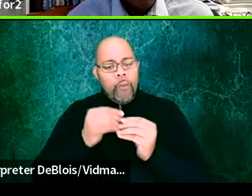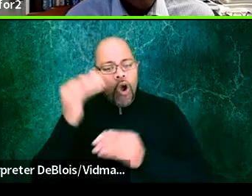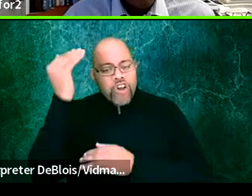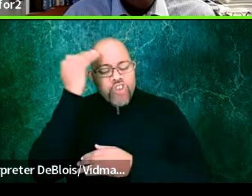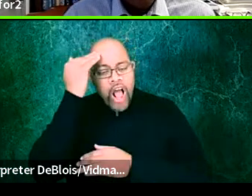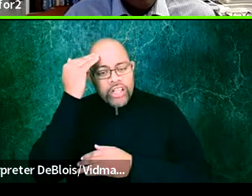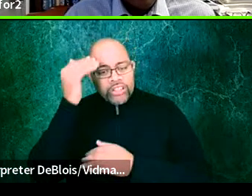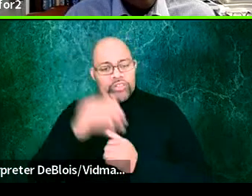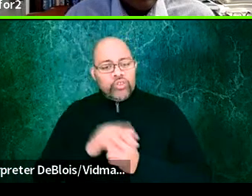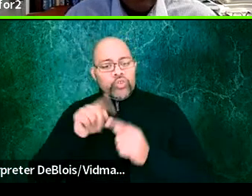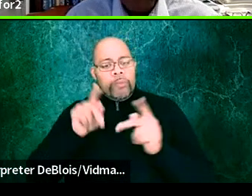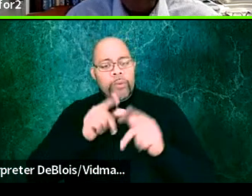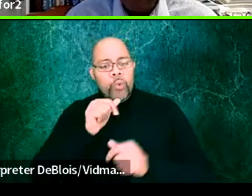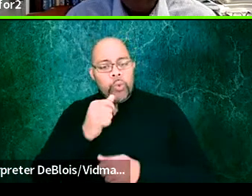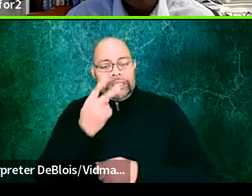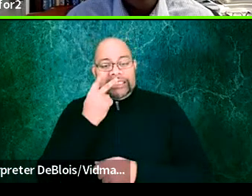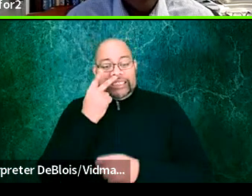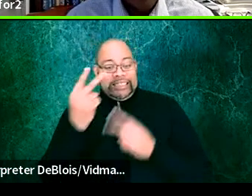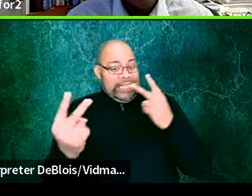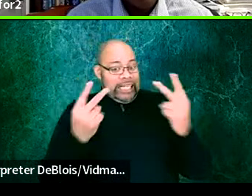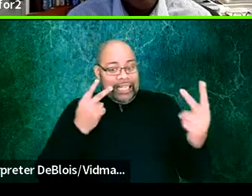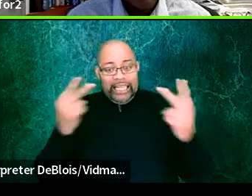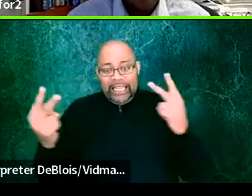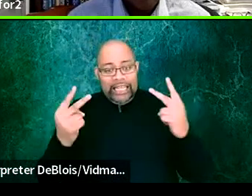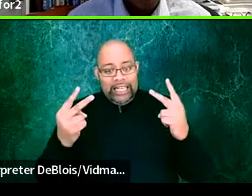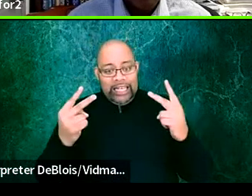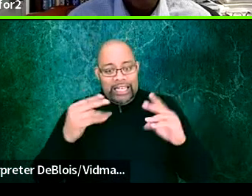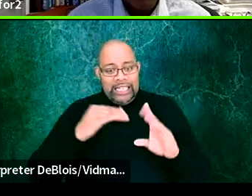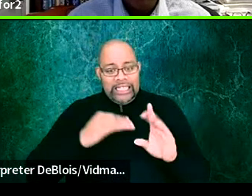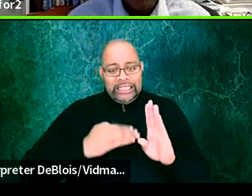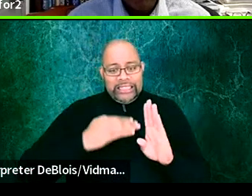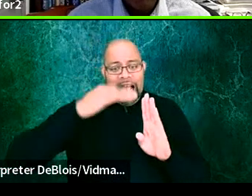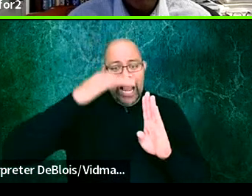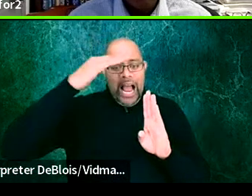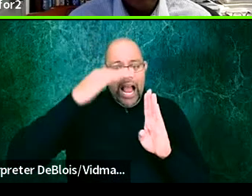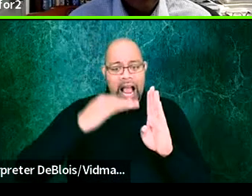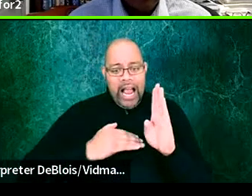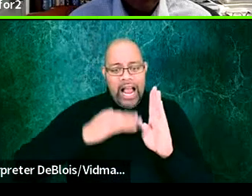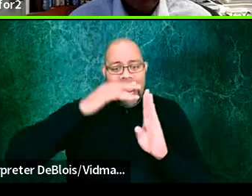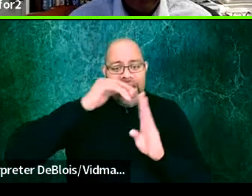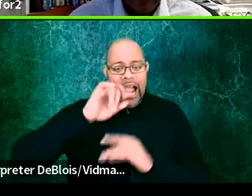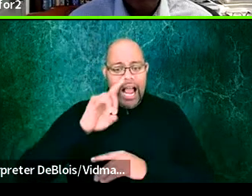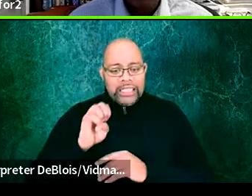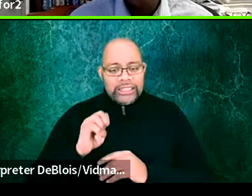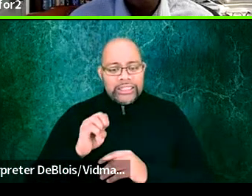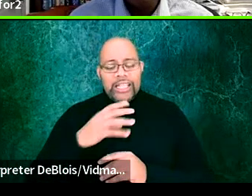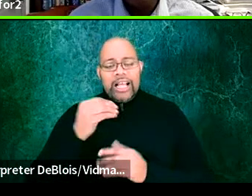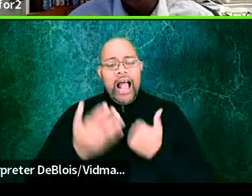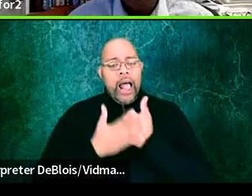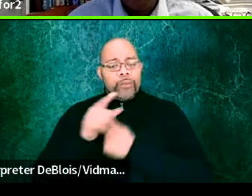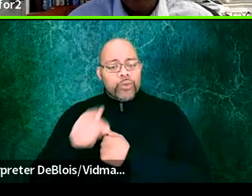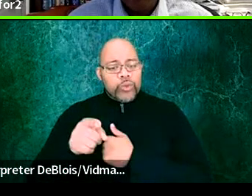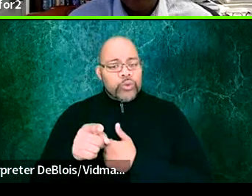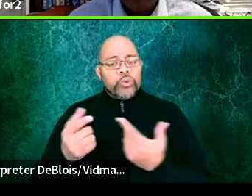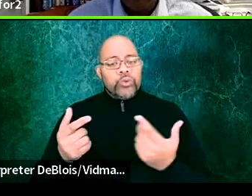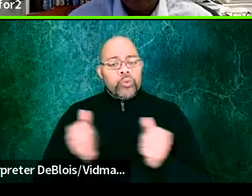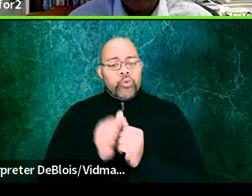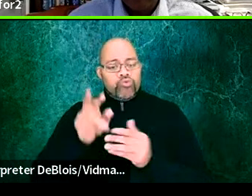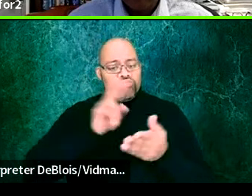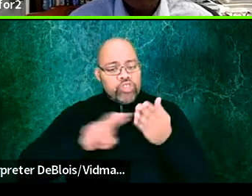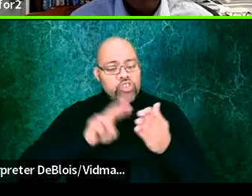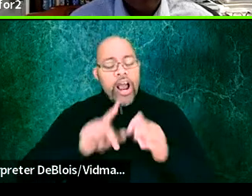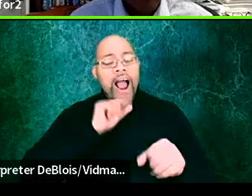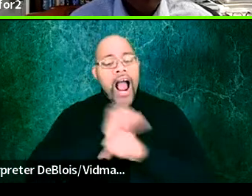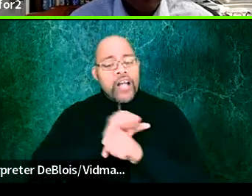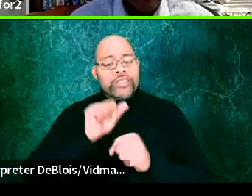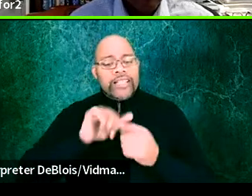the folks who've seen the tides ebb and flow, then it helps you with your research. Actually,